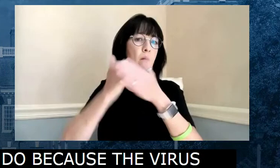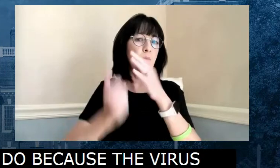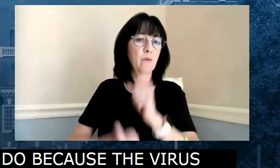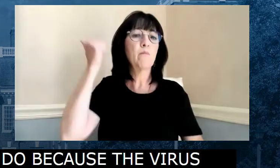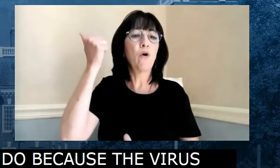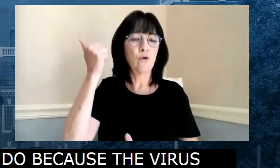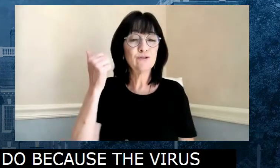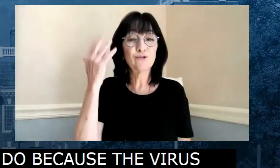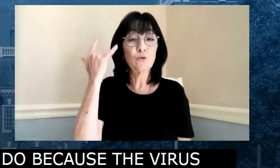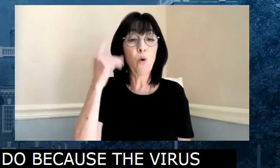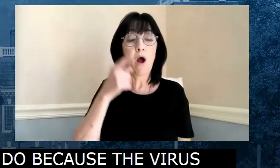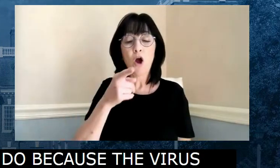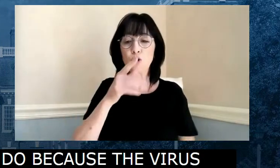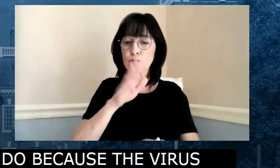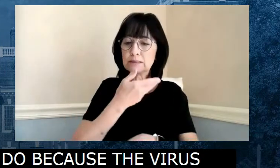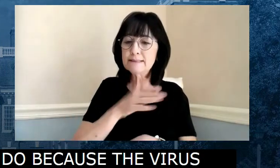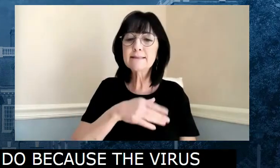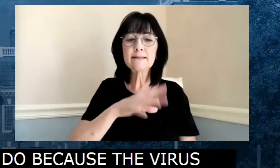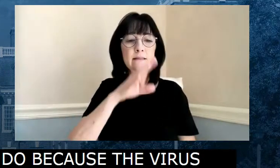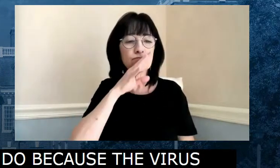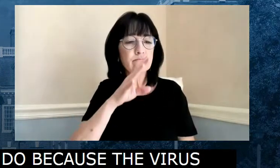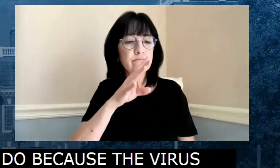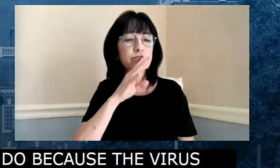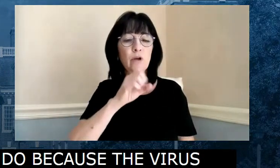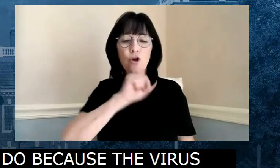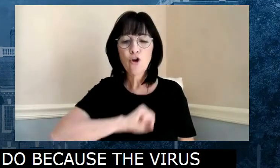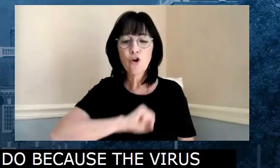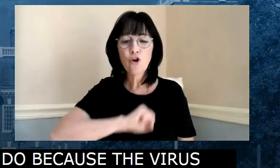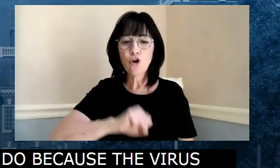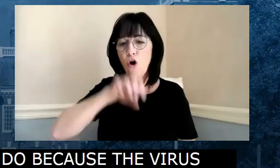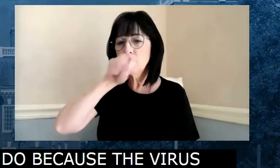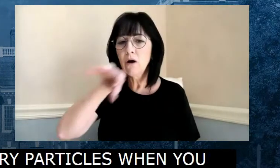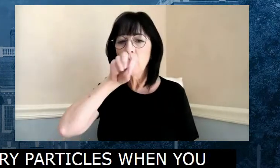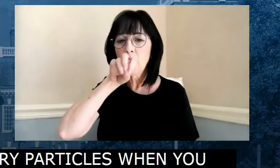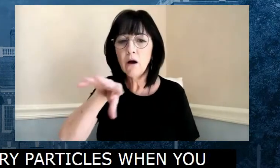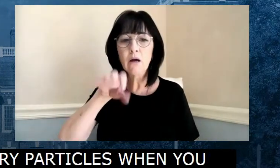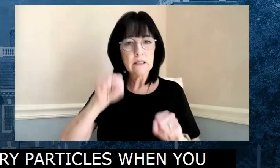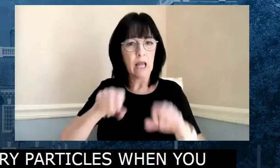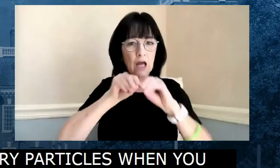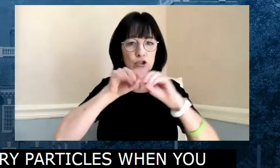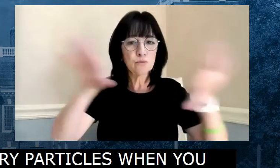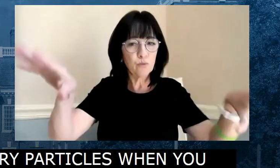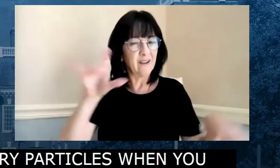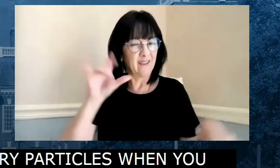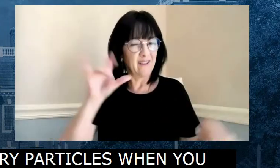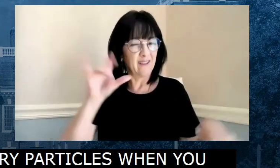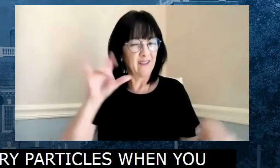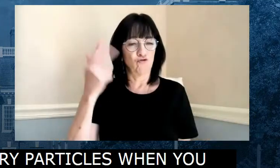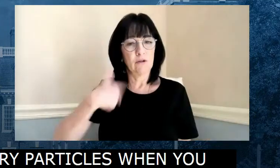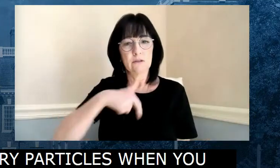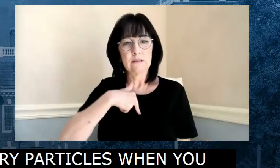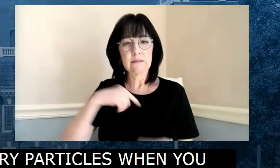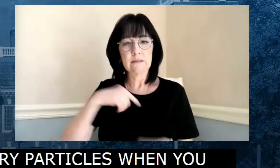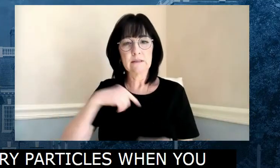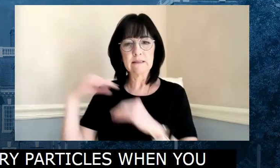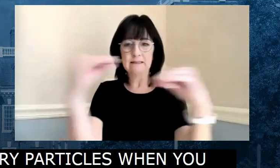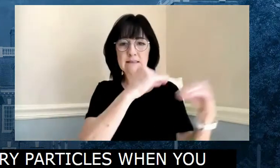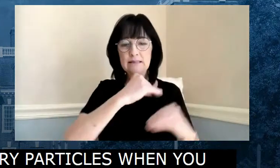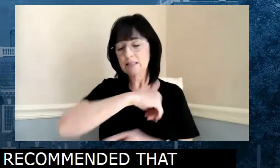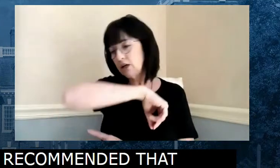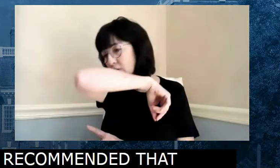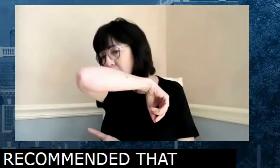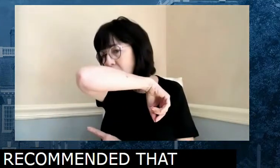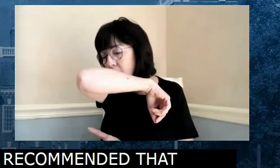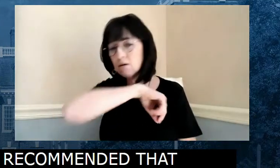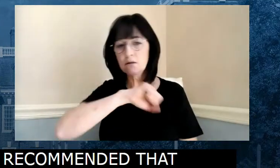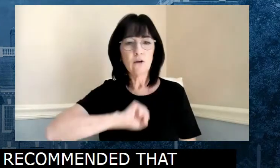speak, sing, cough, sneeze. And that's why it's recommended that people cover their mask when they cough, wear a mask in all